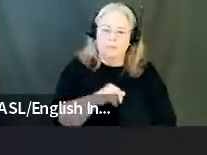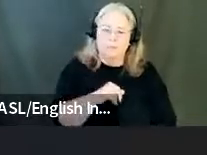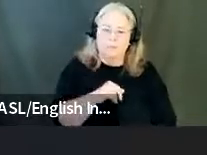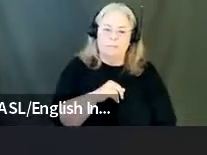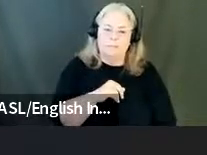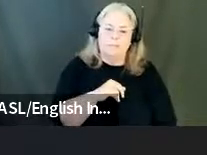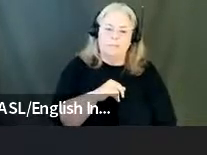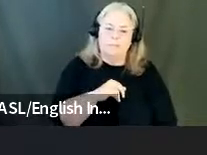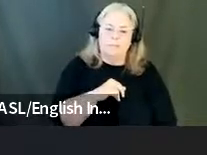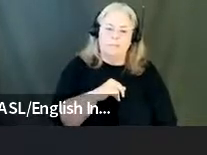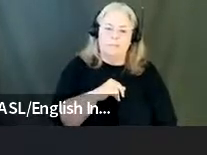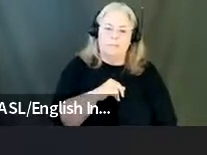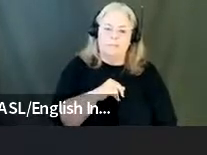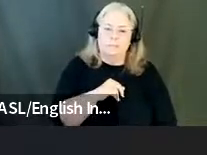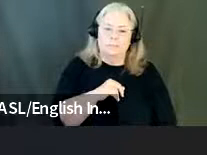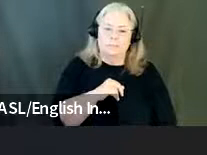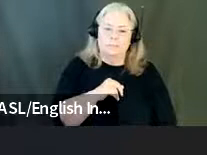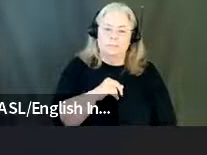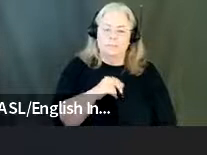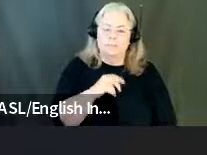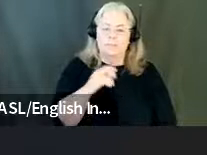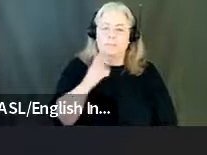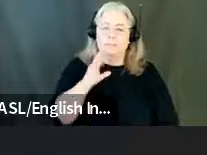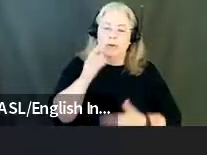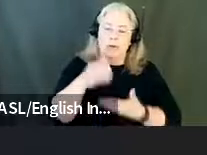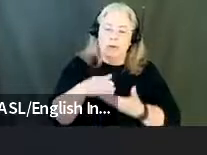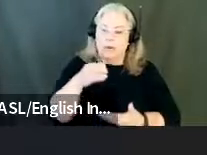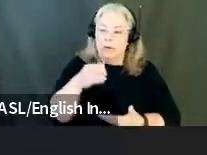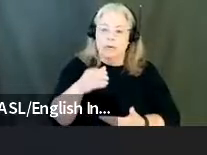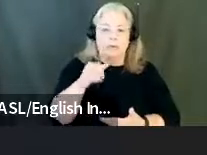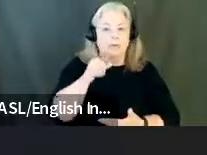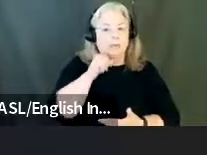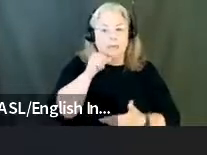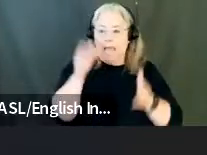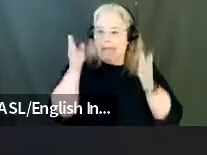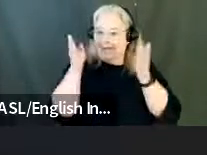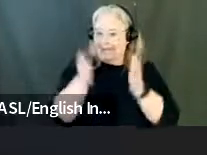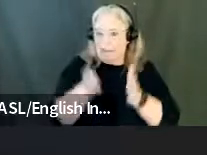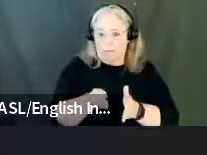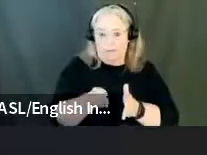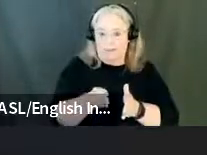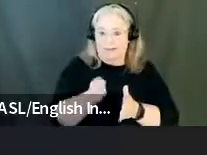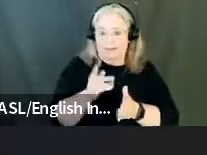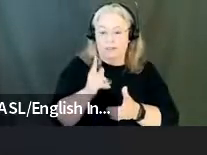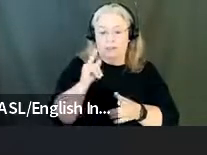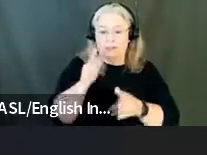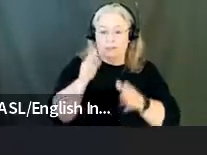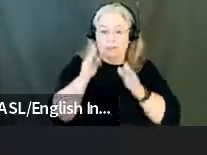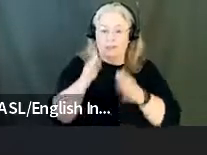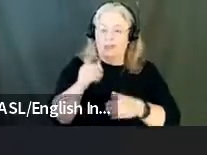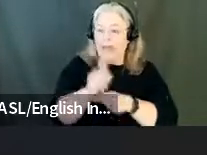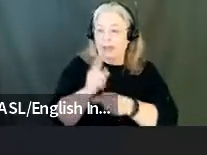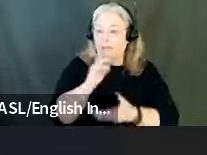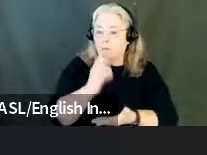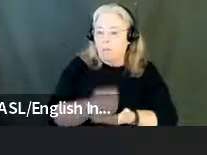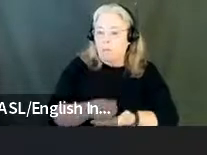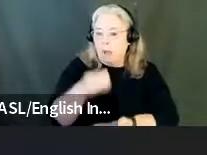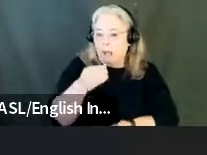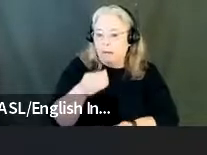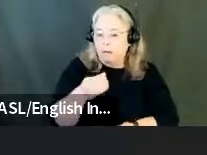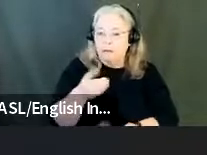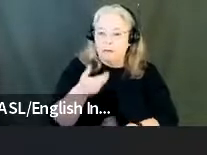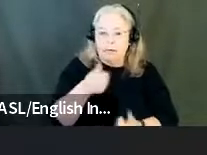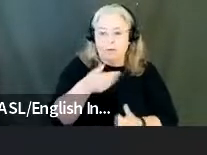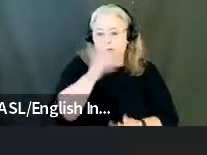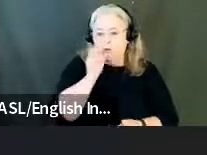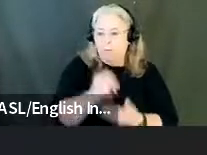Then there are beverage containers that are not tapered. So like a bottle, you know, how do you drink from